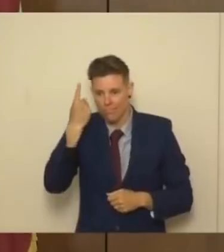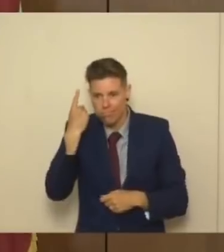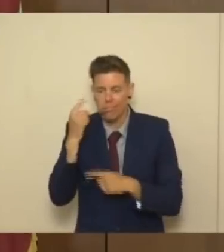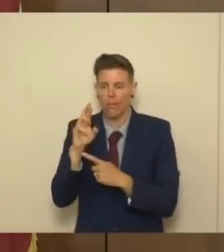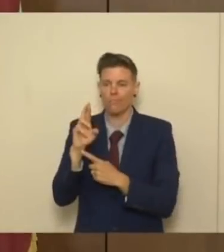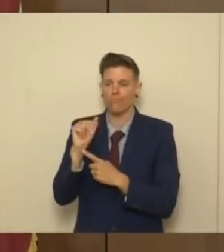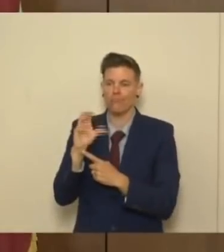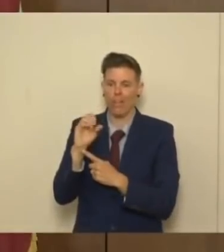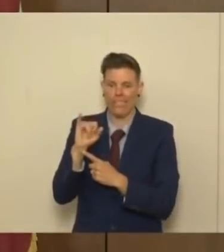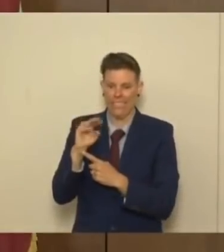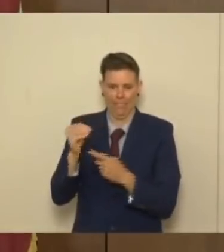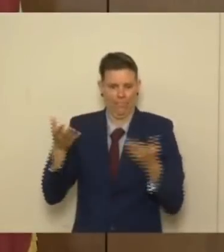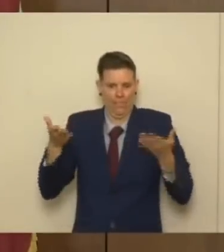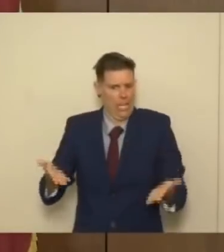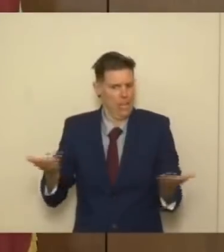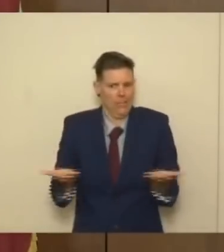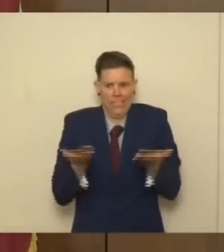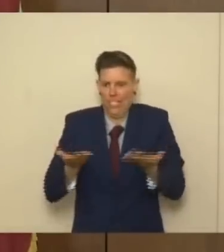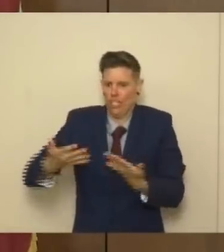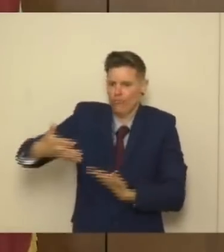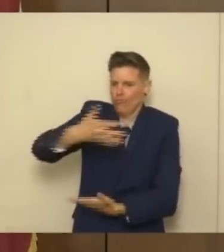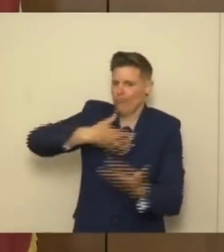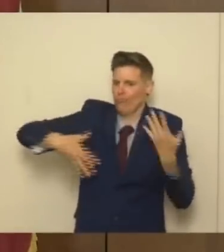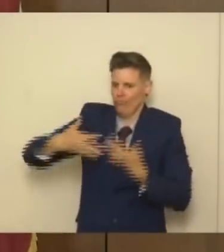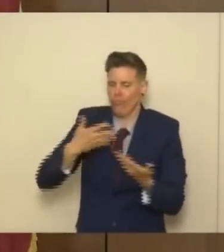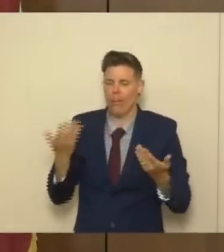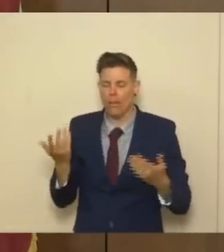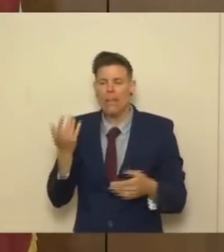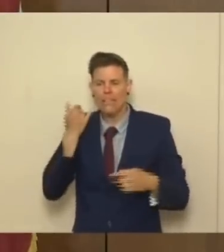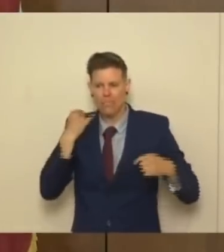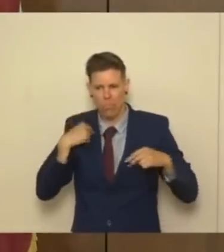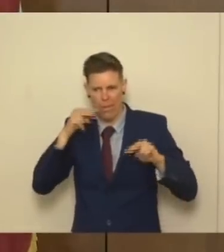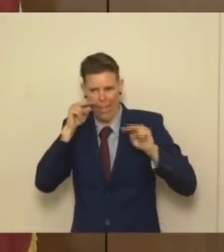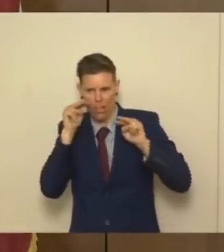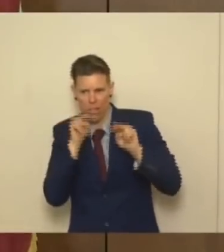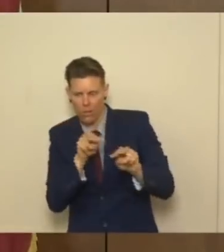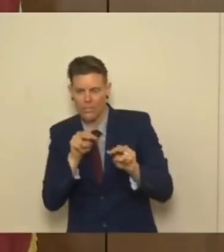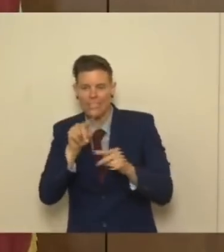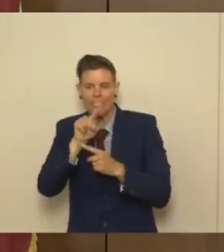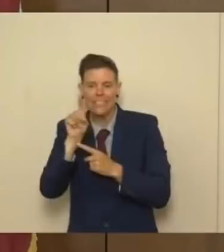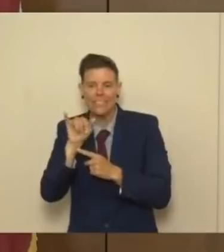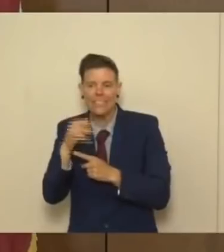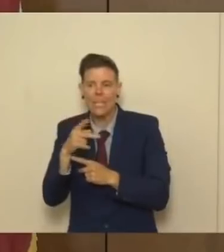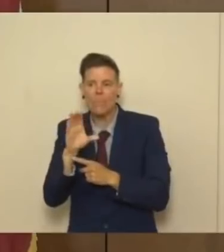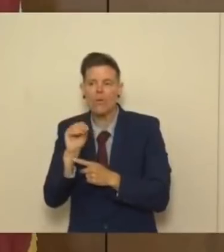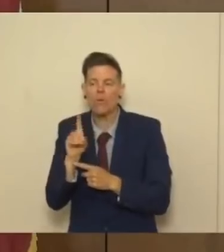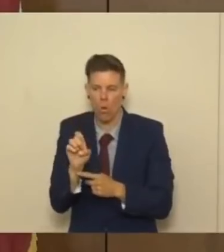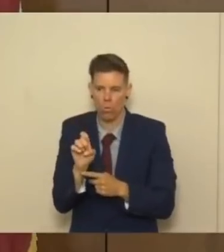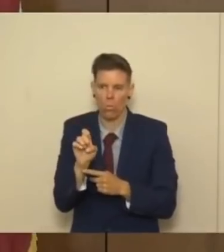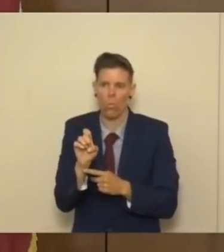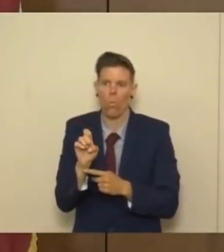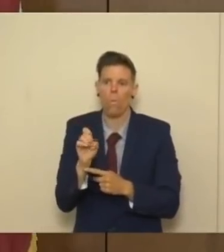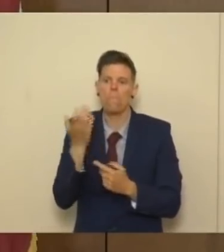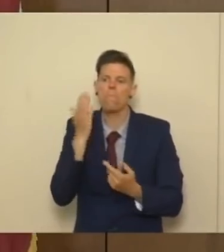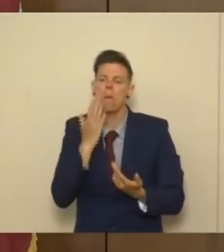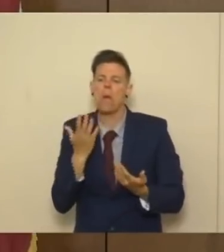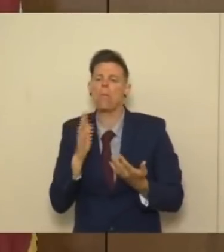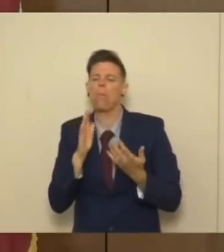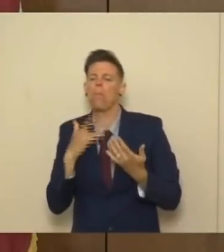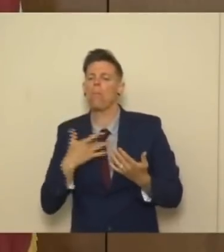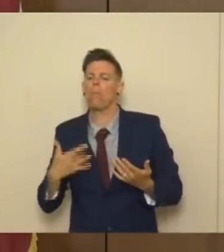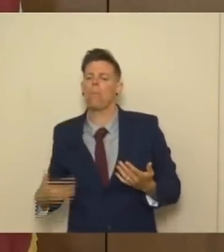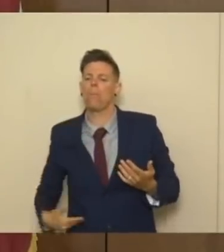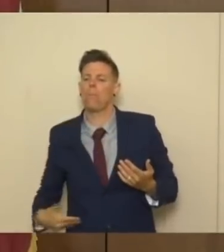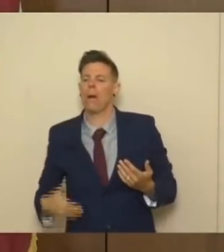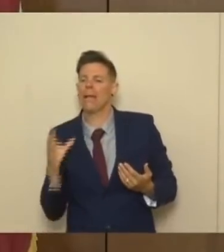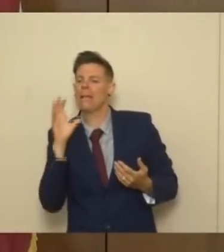a cluster in a neighborhood or in another, or in a sovereign nation. And I'm going to ask New Mexicans, and we need to think about